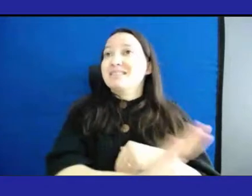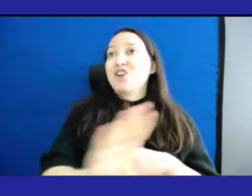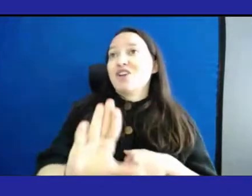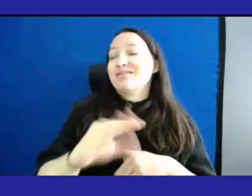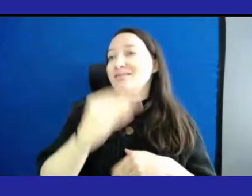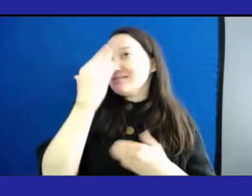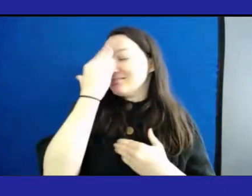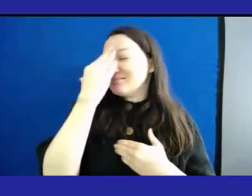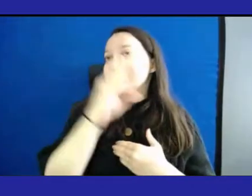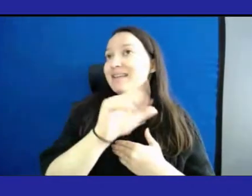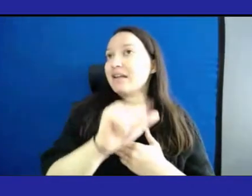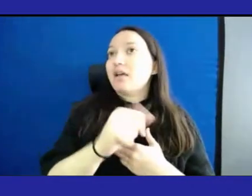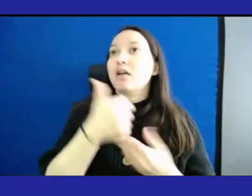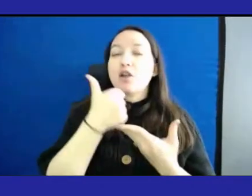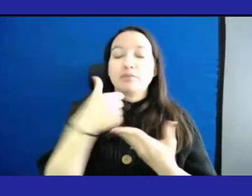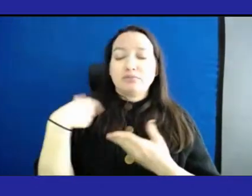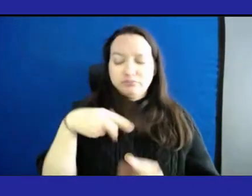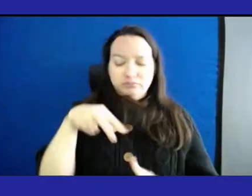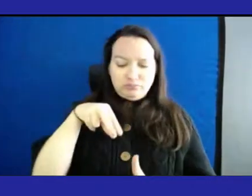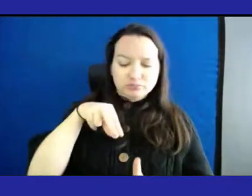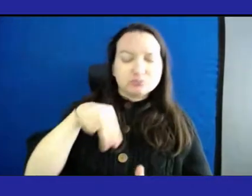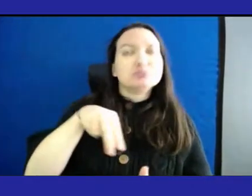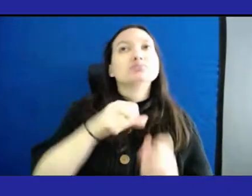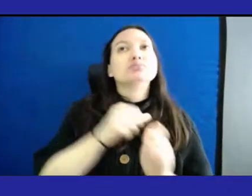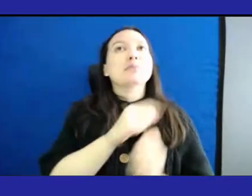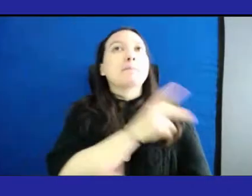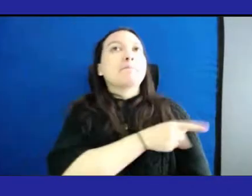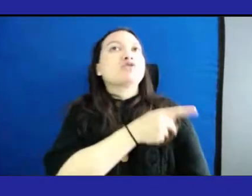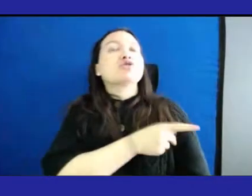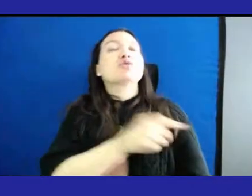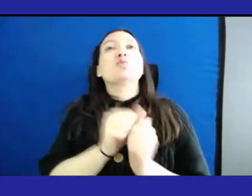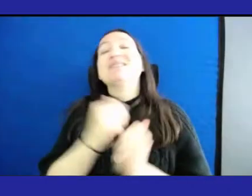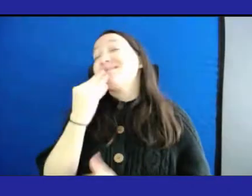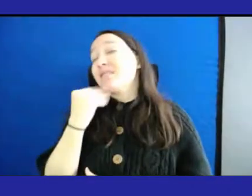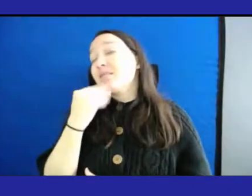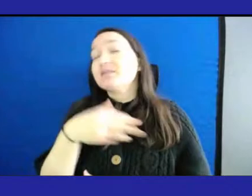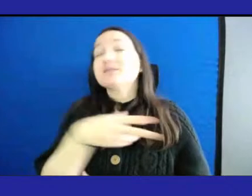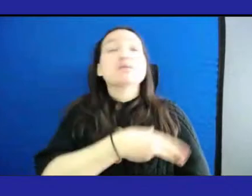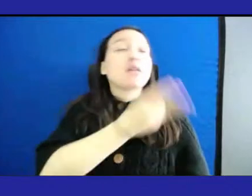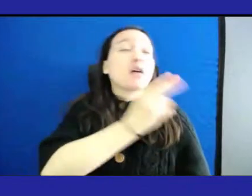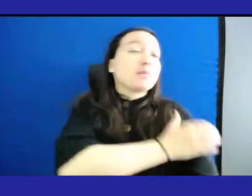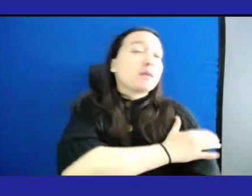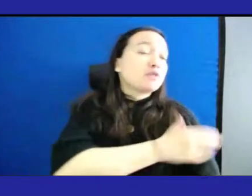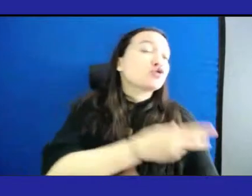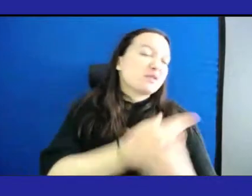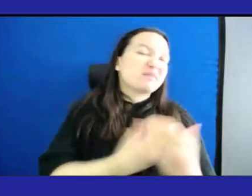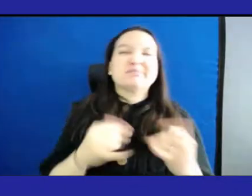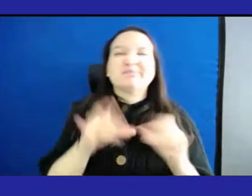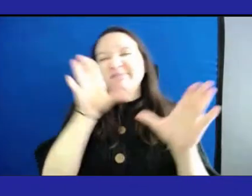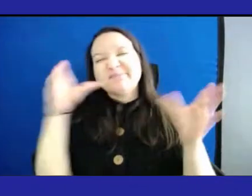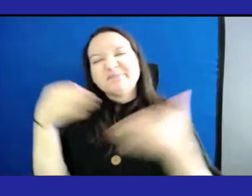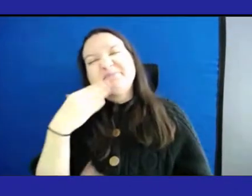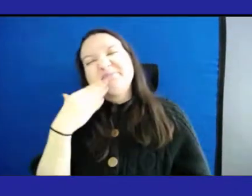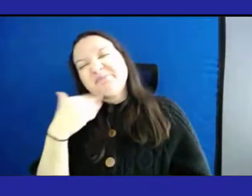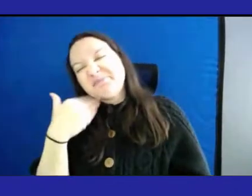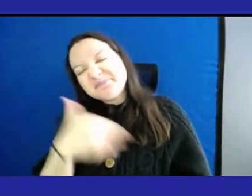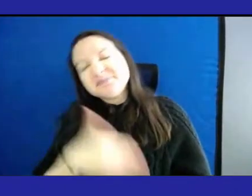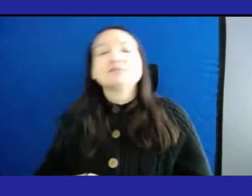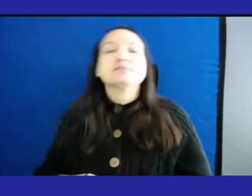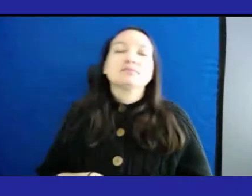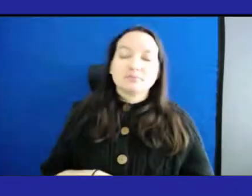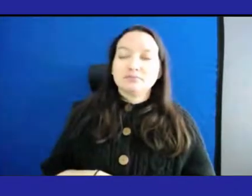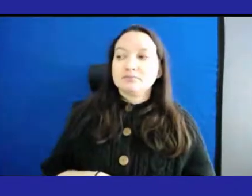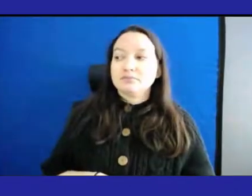the facilities to track their patients. And we do this both for diabetes and hypertension, but of course today we're focusing on diabetes. And